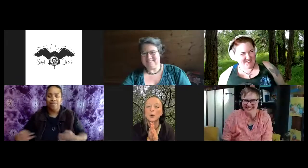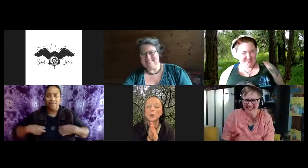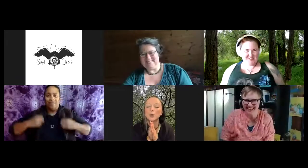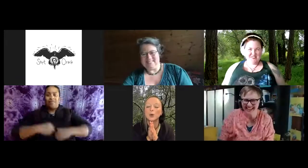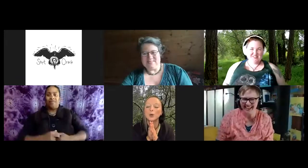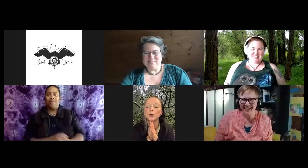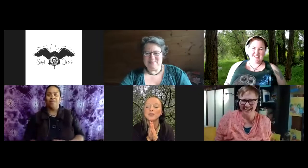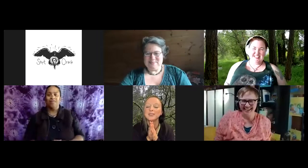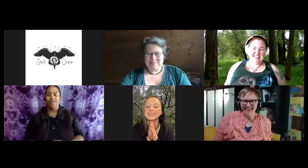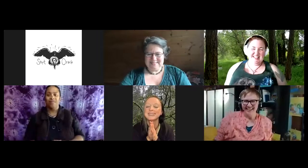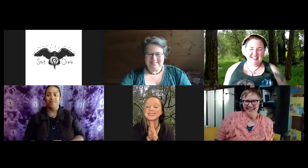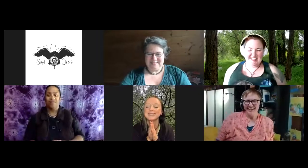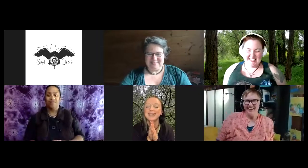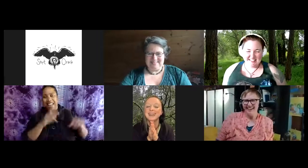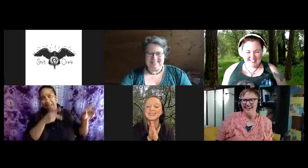party. Yeah.